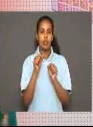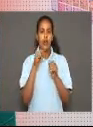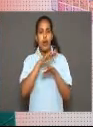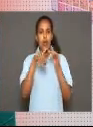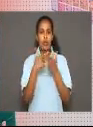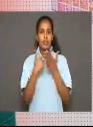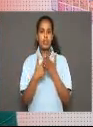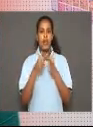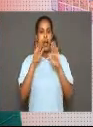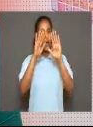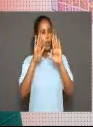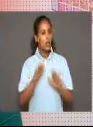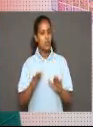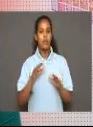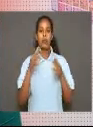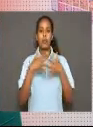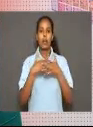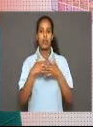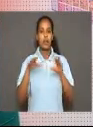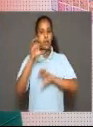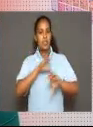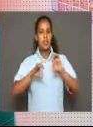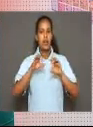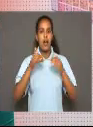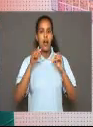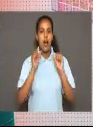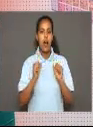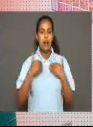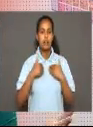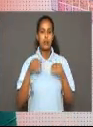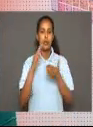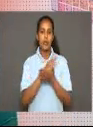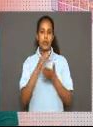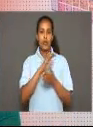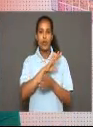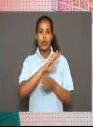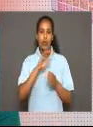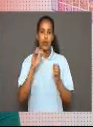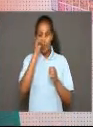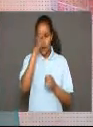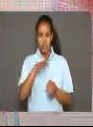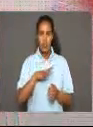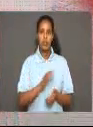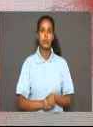the amazing materials chemistry has contributed to humanity.